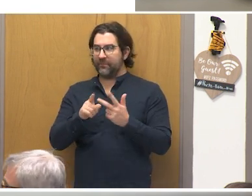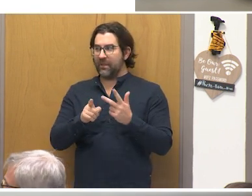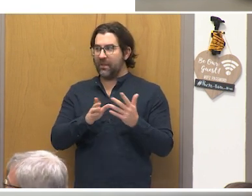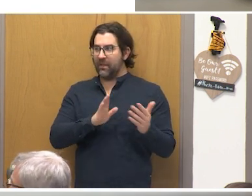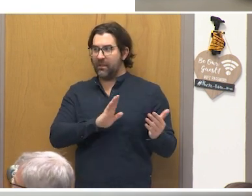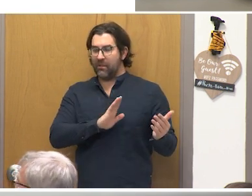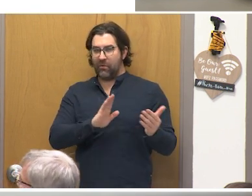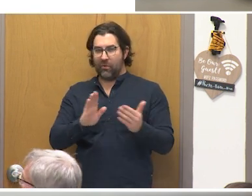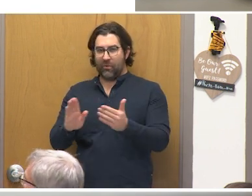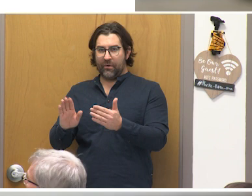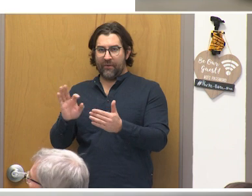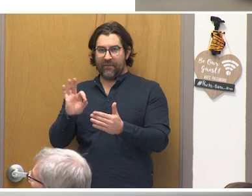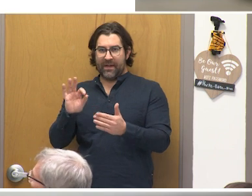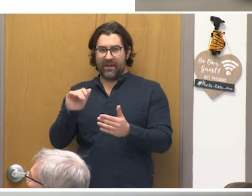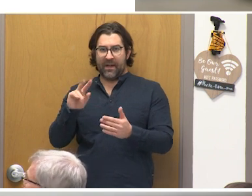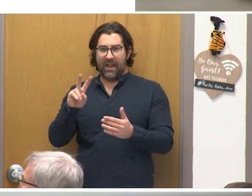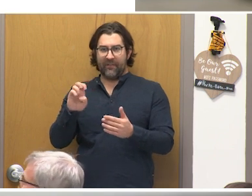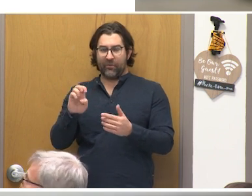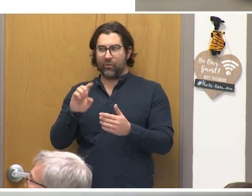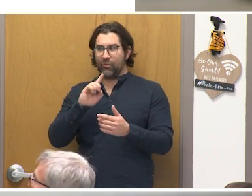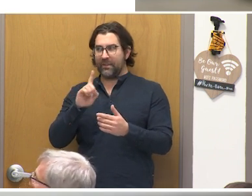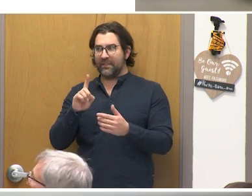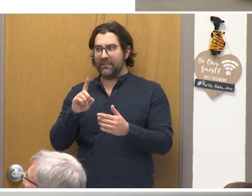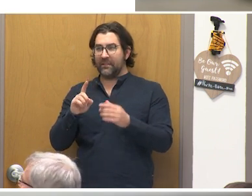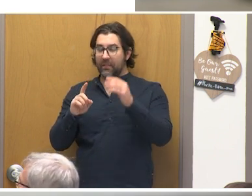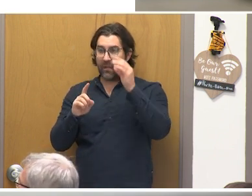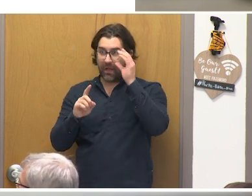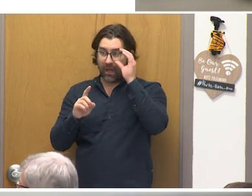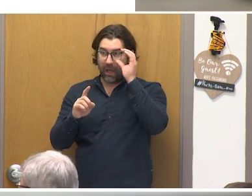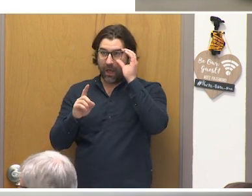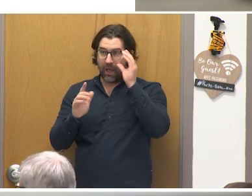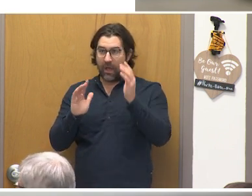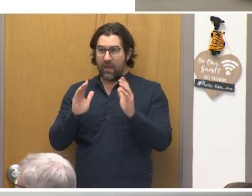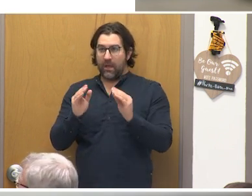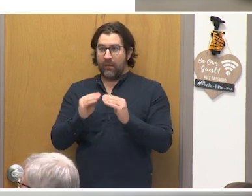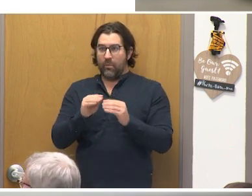like Frankstown Avenue are a different context than our more local